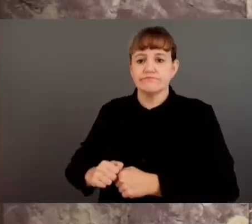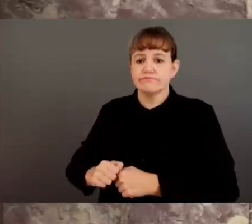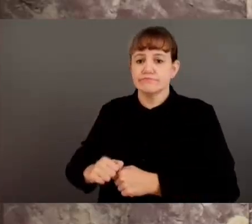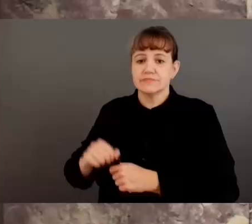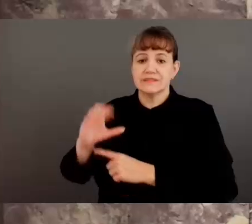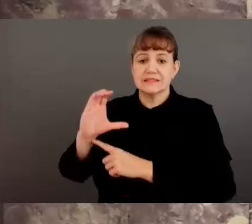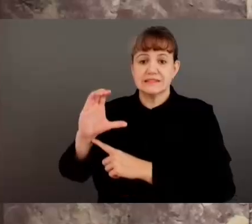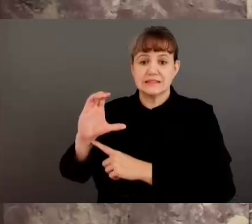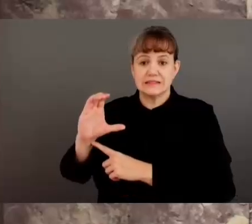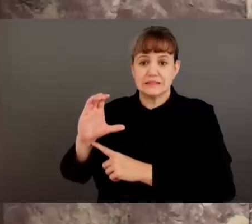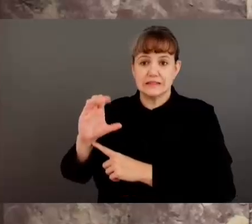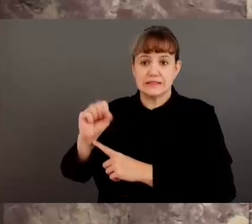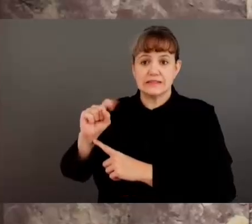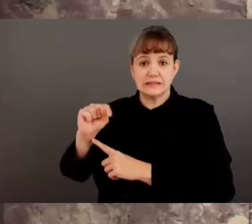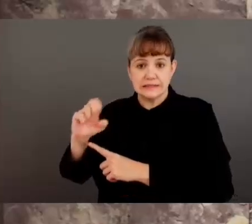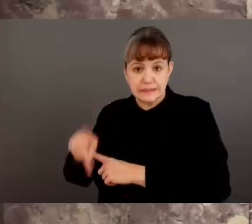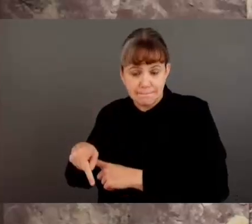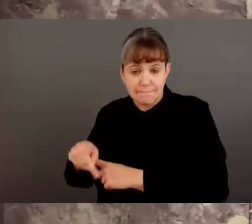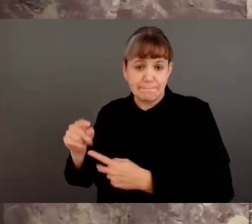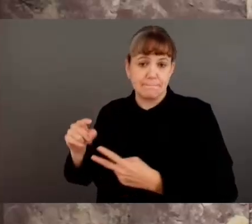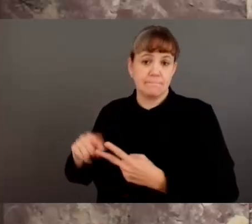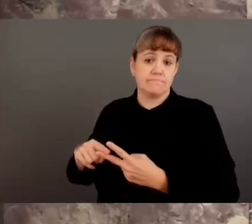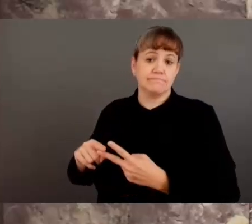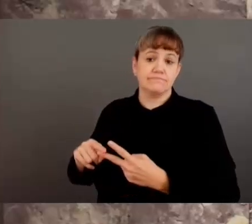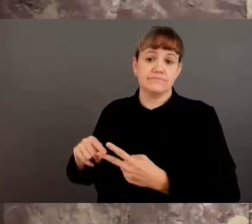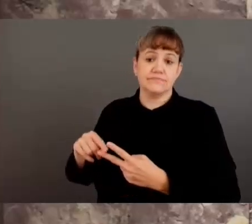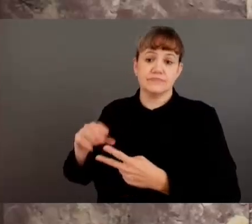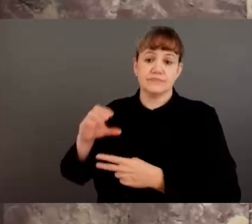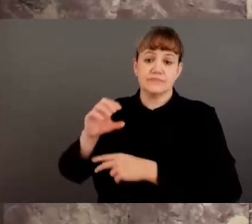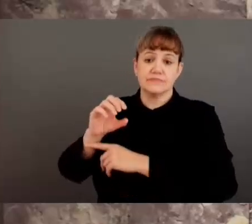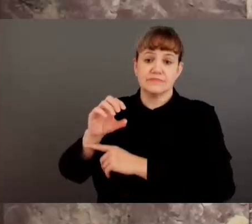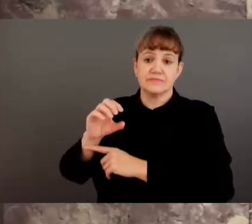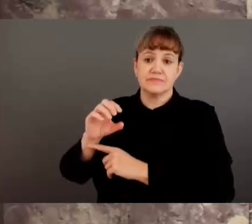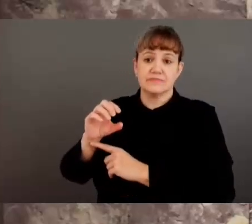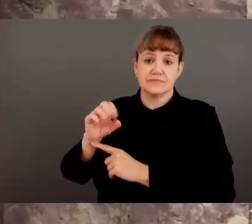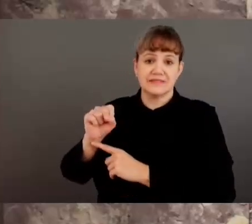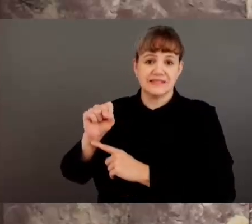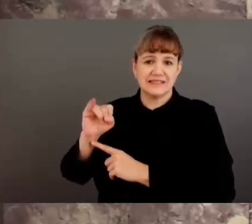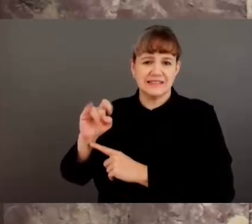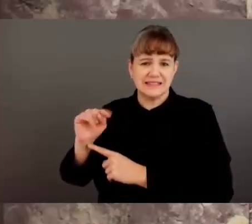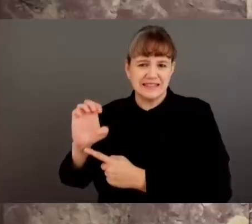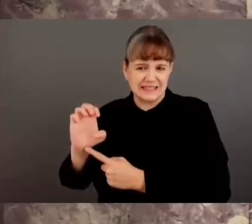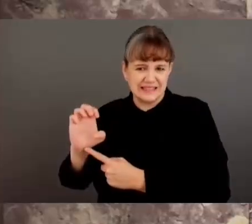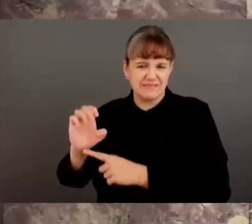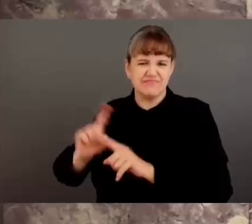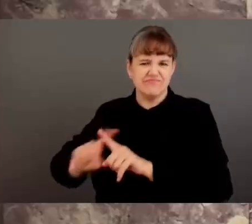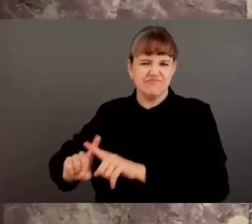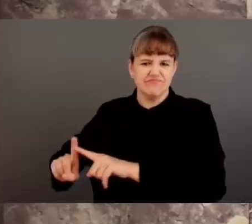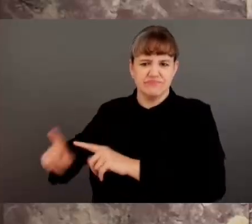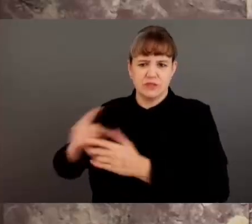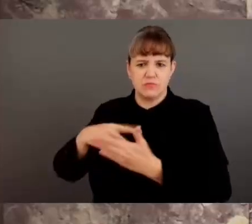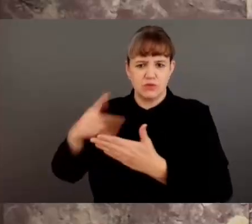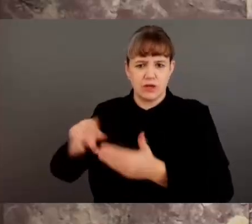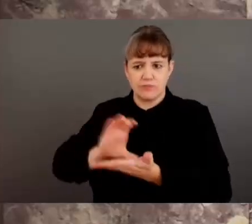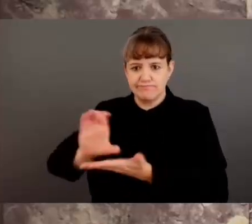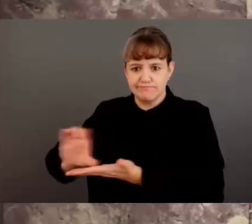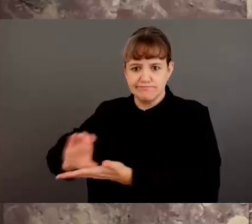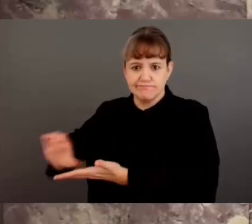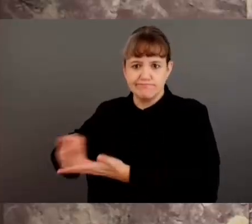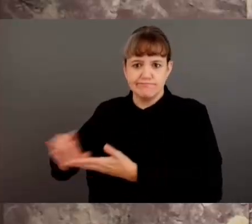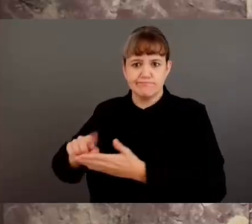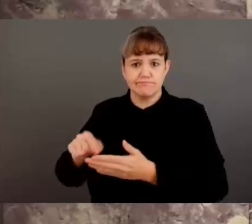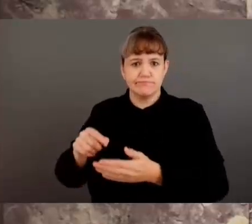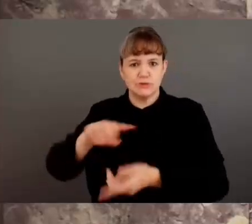to address the challenges of our time that we're seeing in communities around violence and also property crime that I've heard other